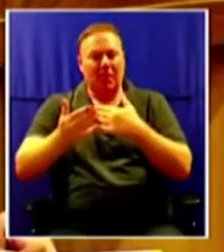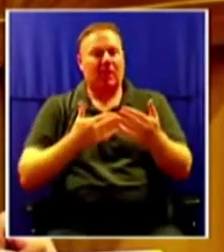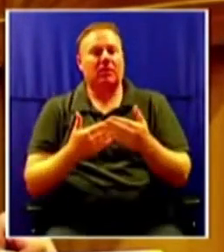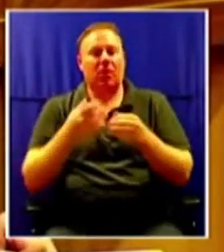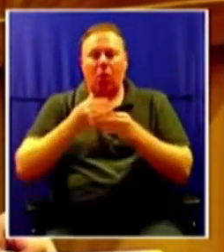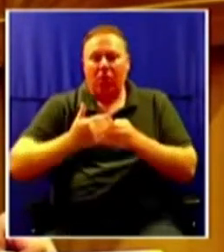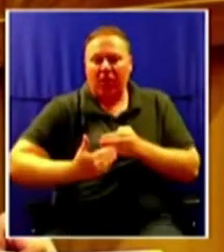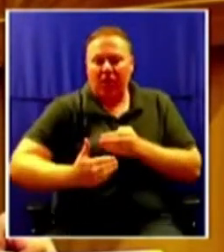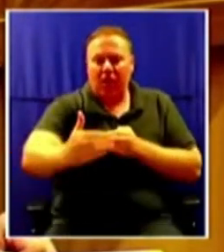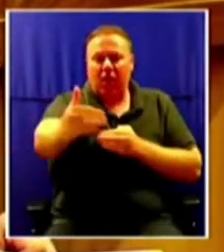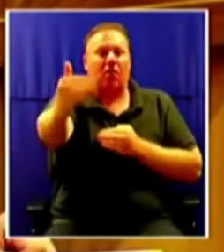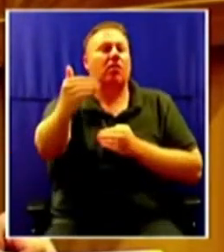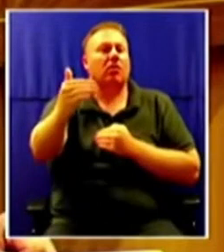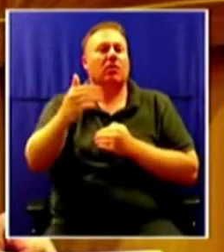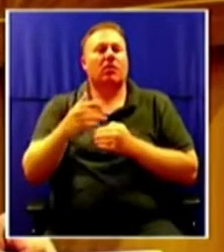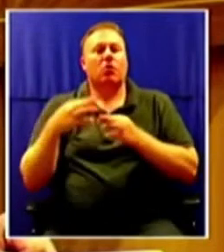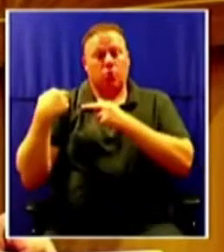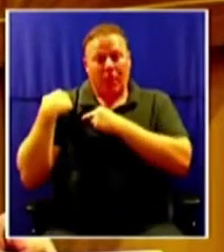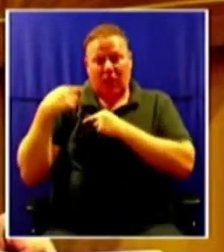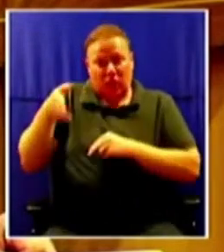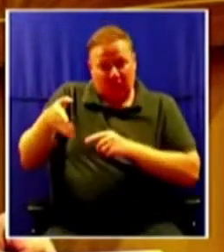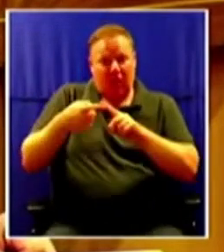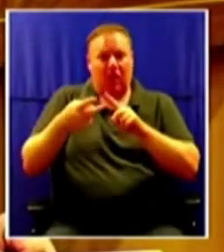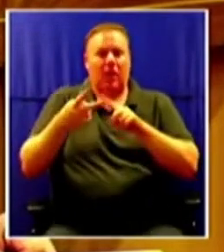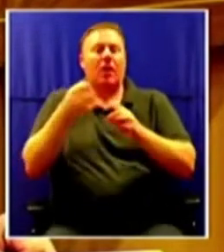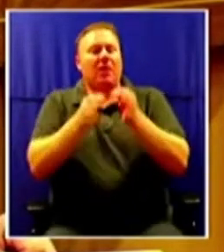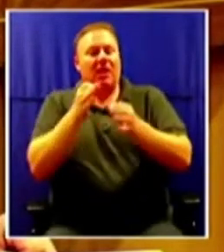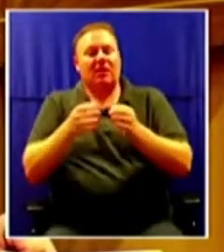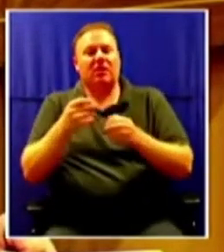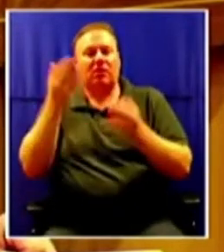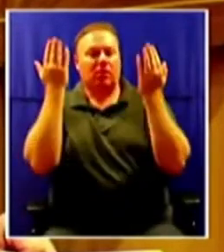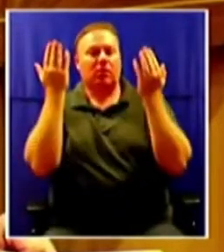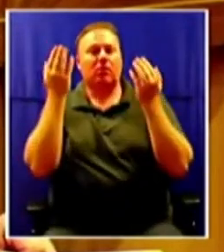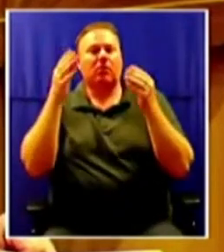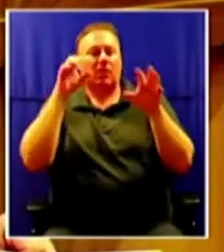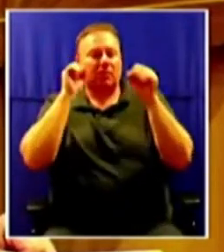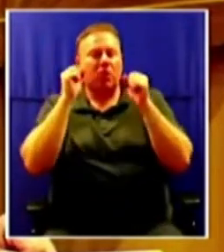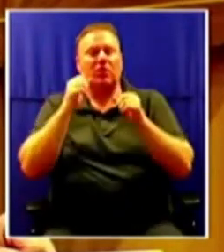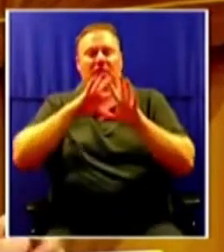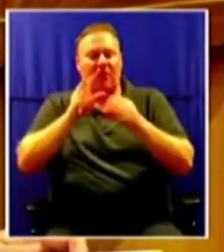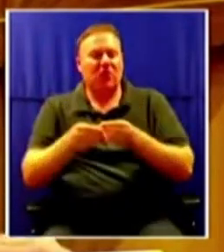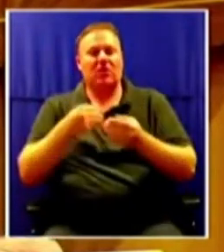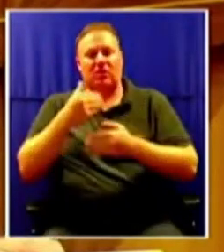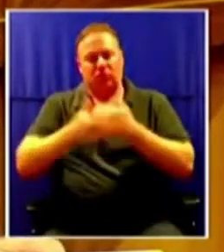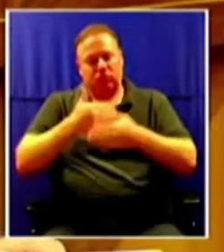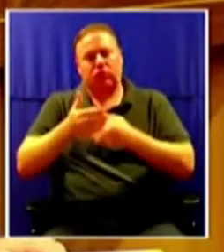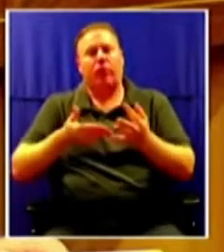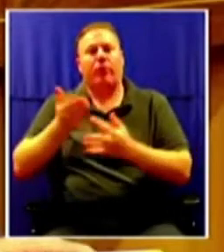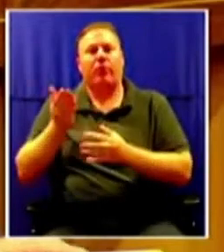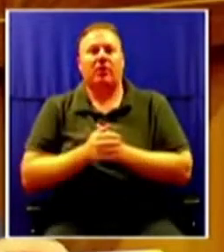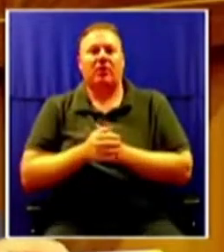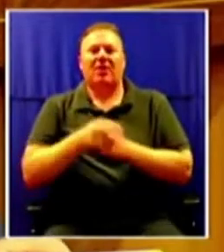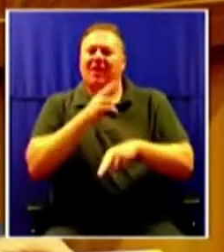it is that reputation and the political will and expertise that carry you through. Imagine if we had a national government that